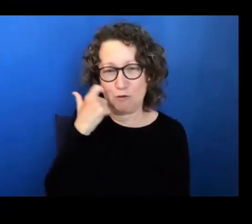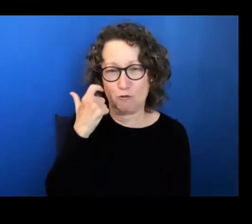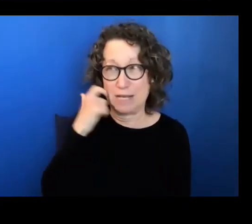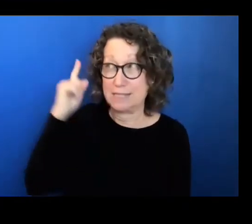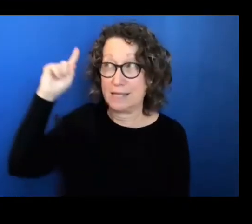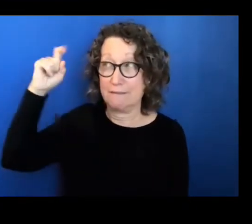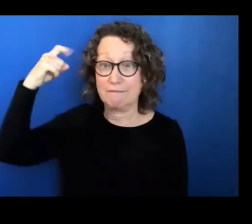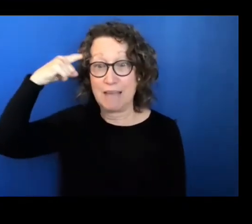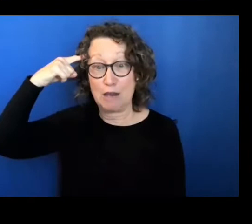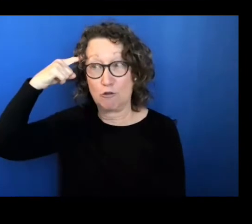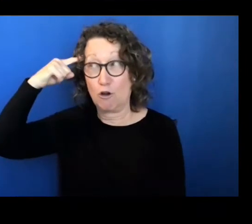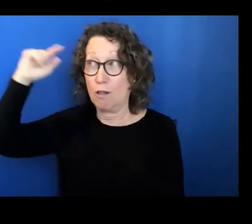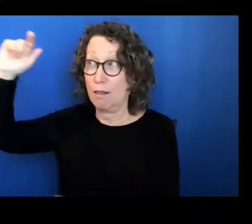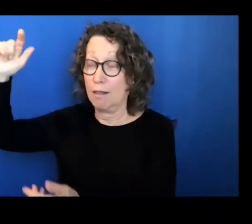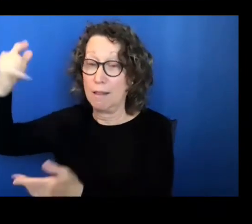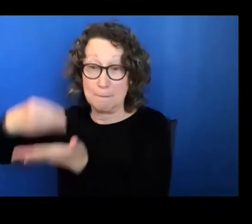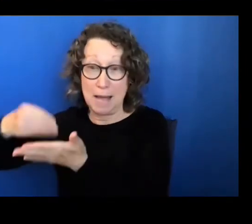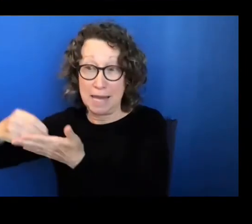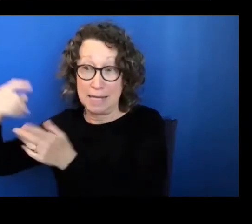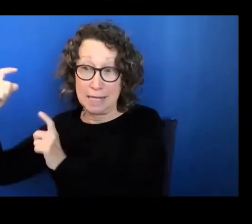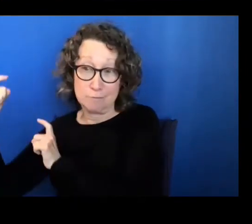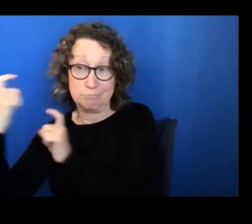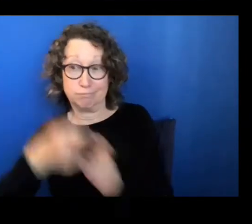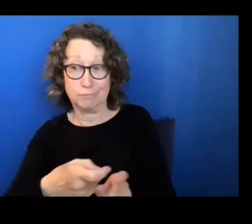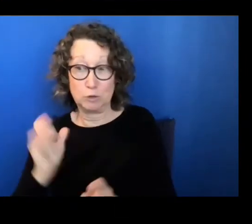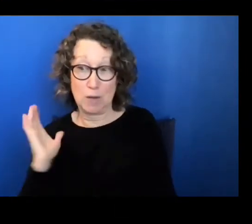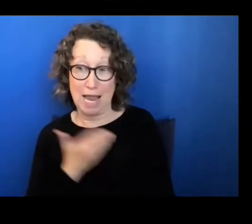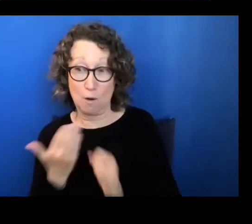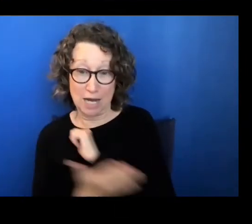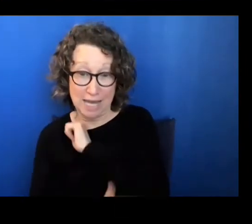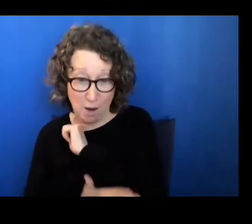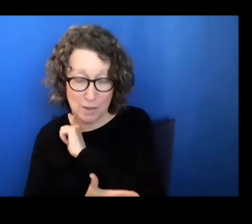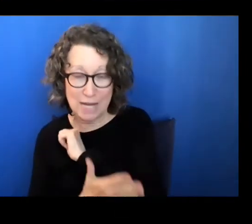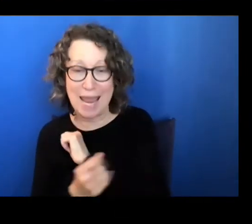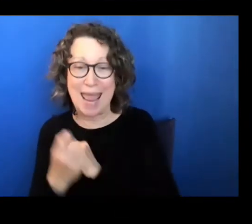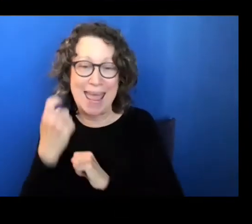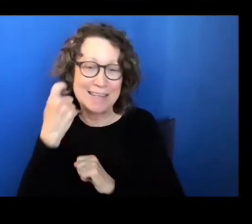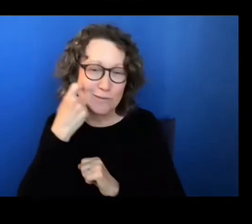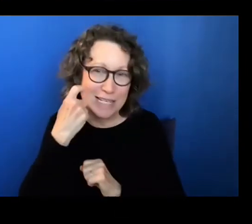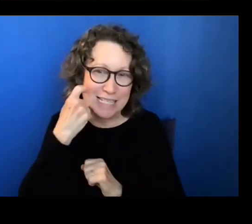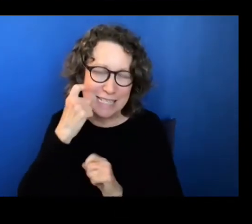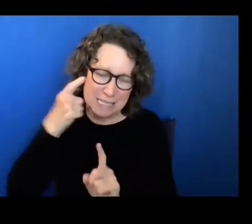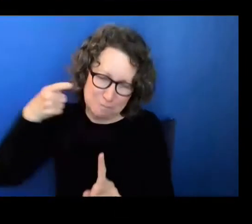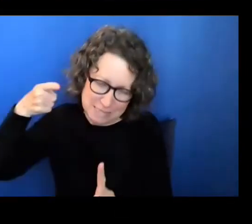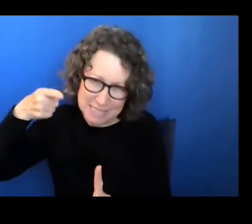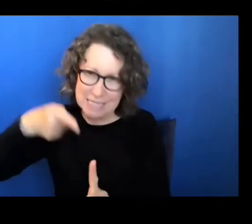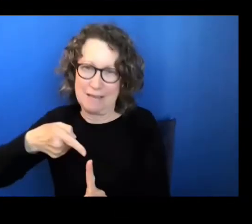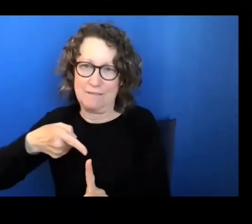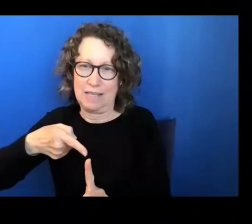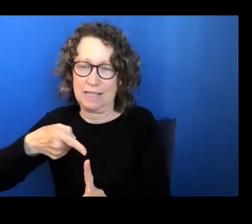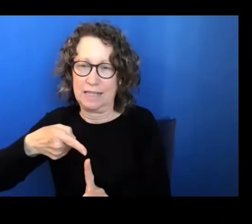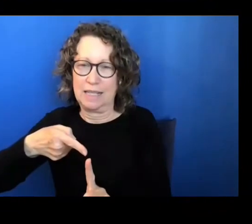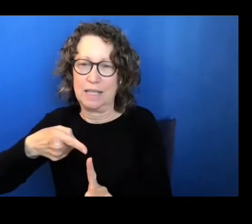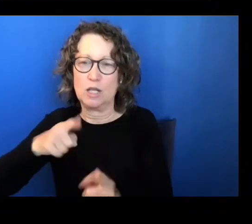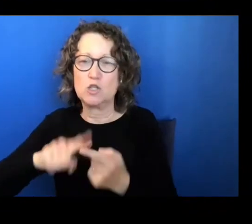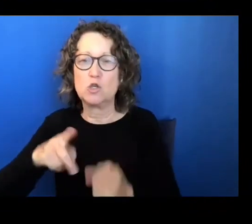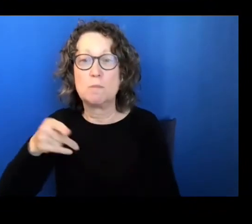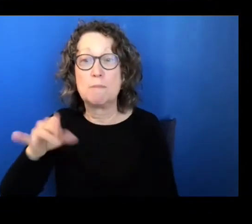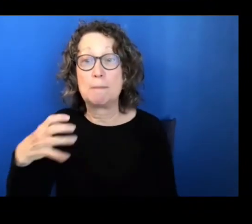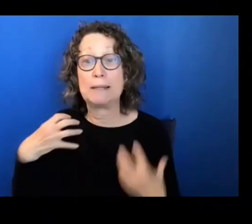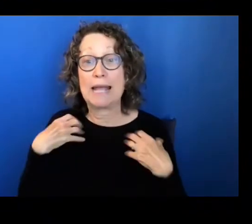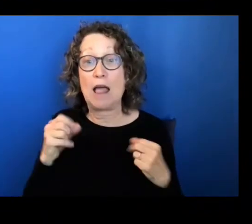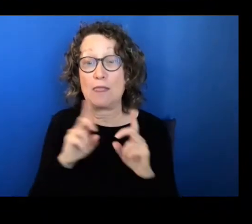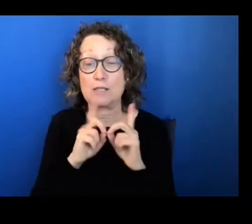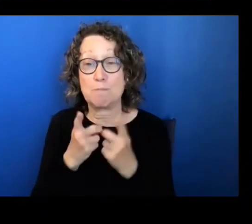federal allocation to our county and the recent allocation specifically to the public health